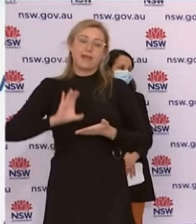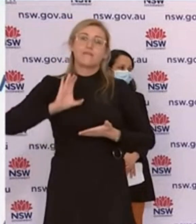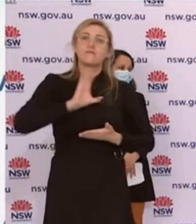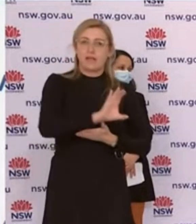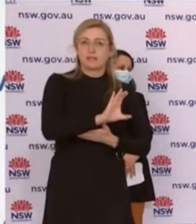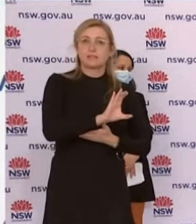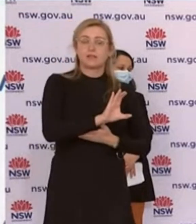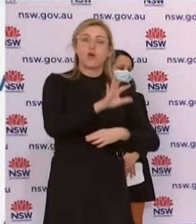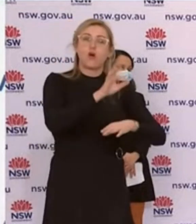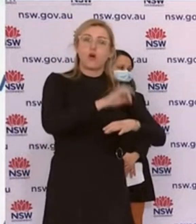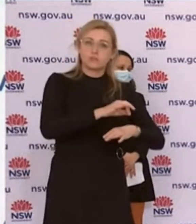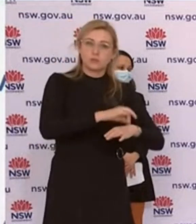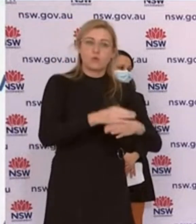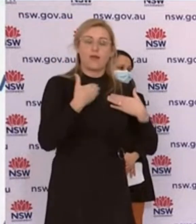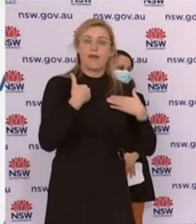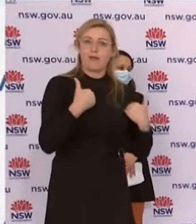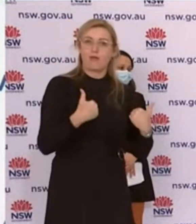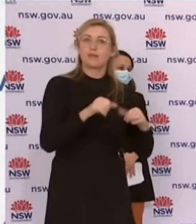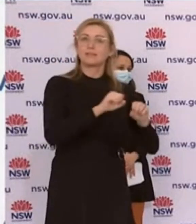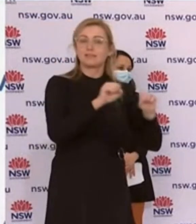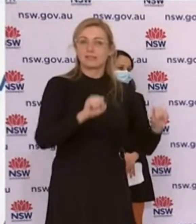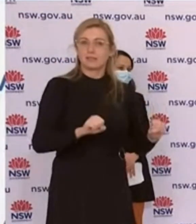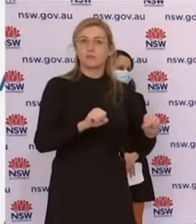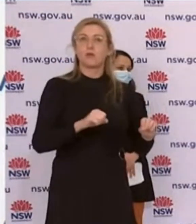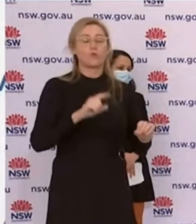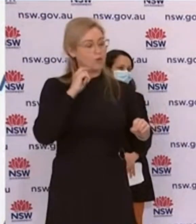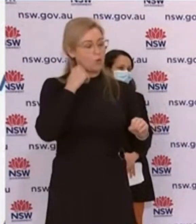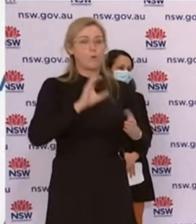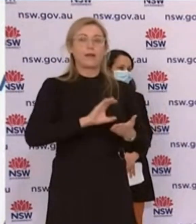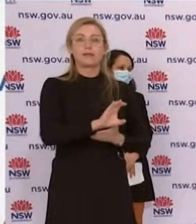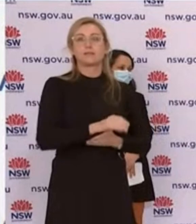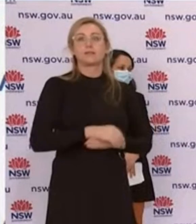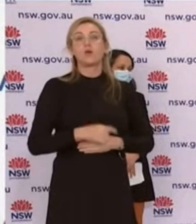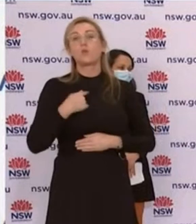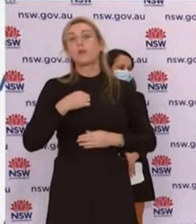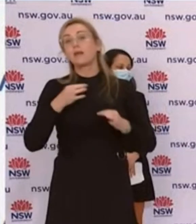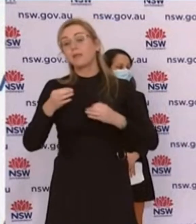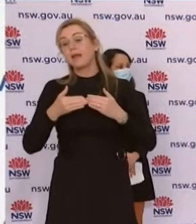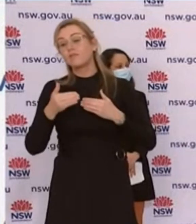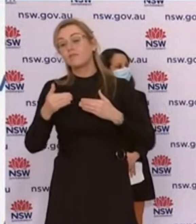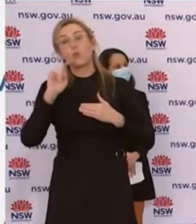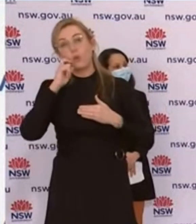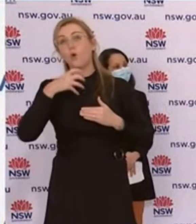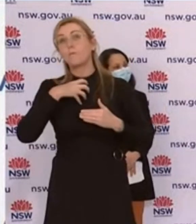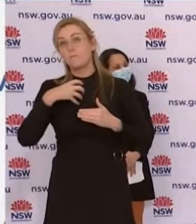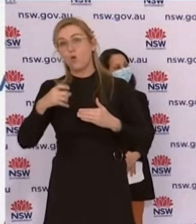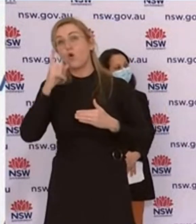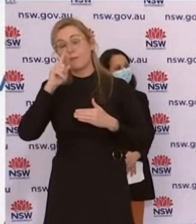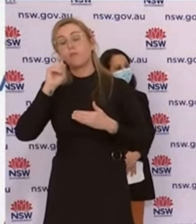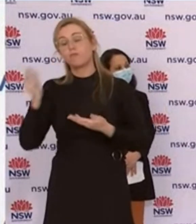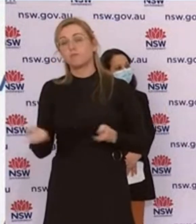us in the strongest position possible. And whilst we do anticipate extra patients in ICU as time goes on, we're ready for